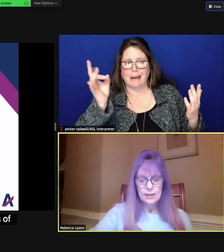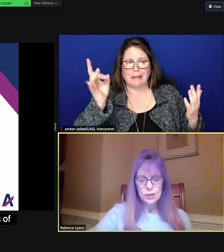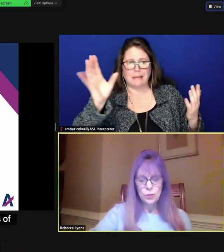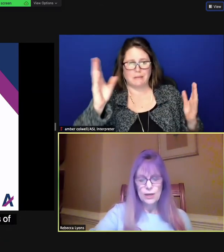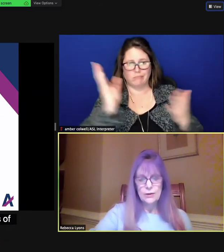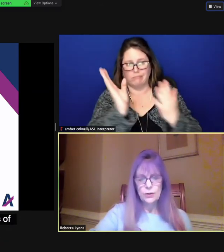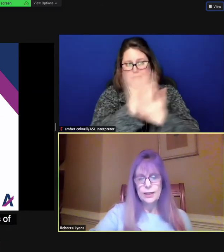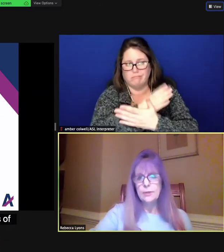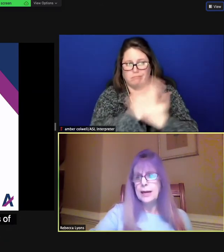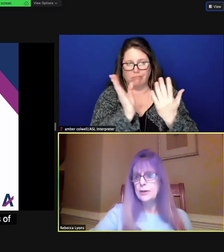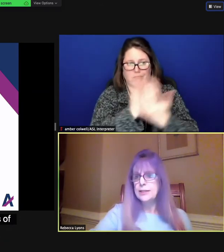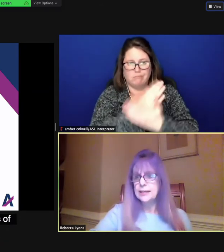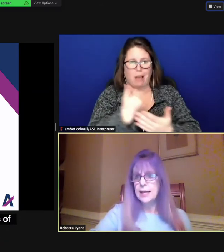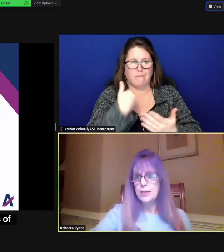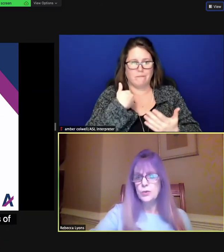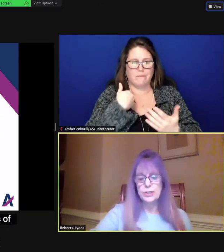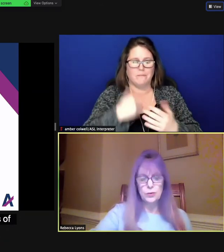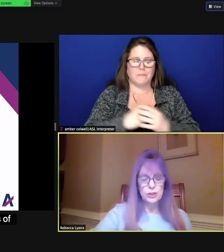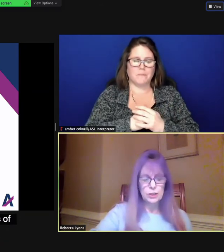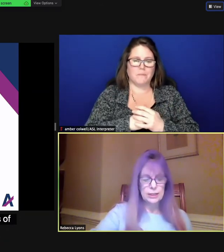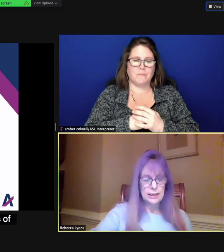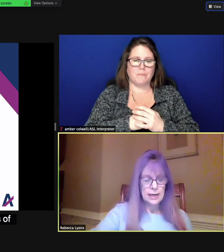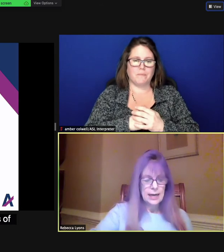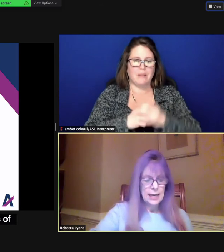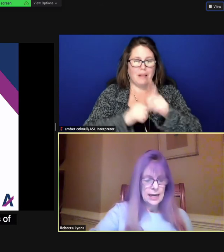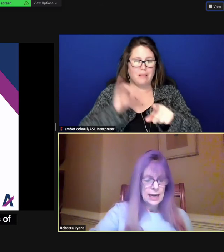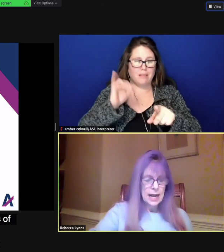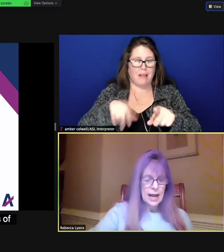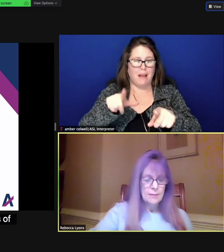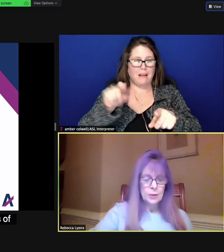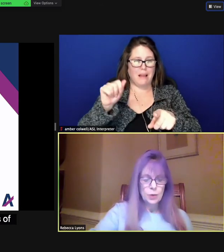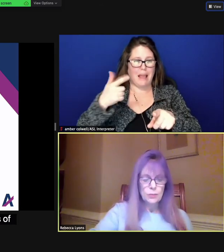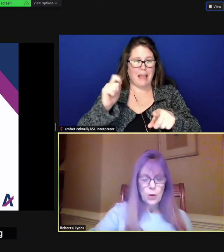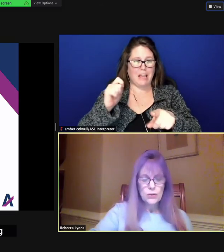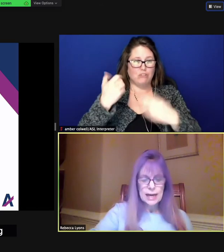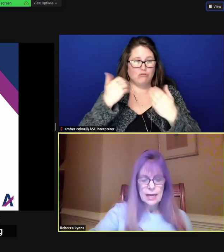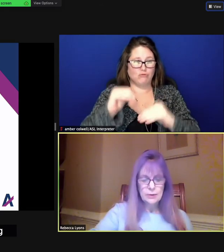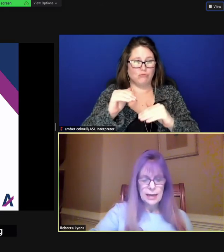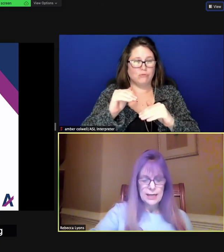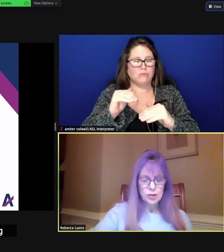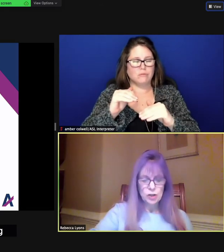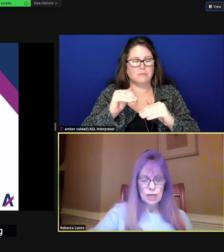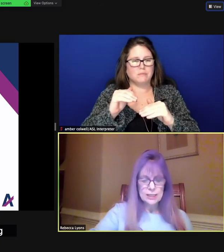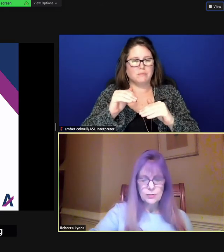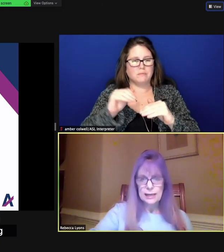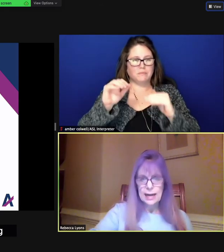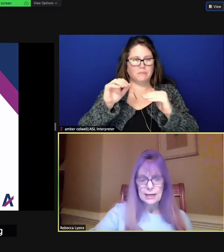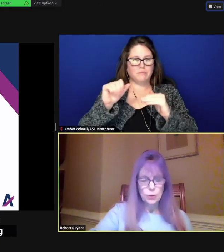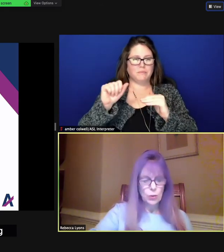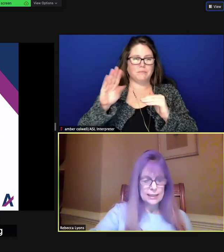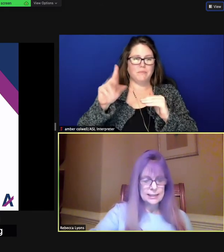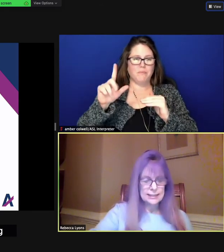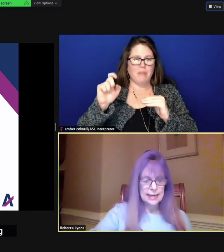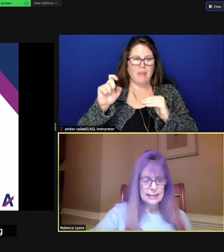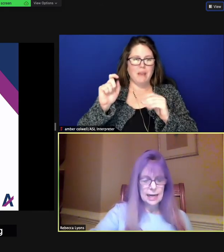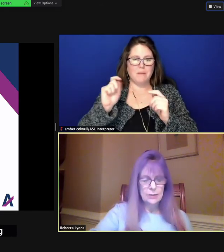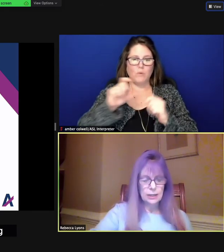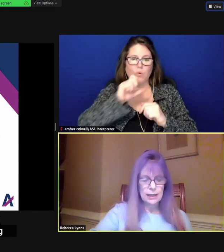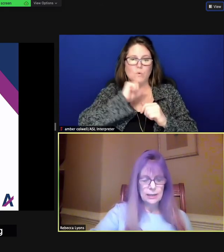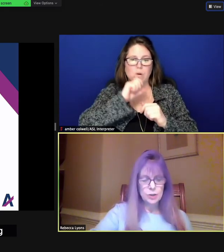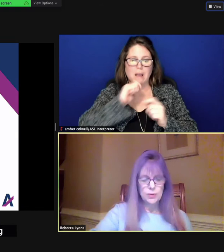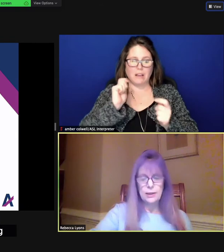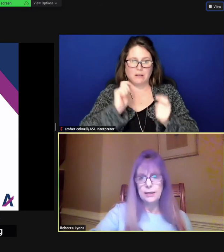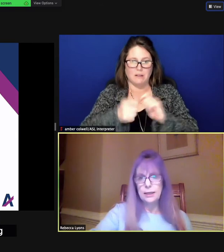like to mention one other thing about this age restriction. The proposed ABLE Age Adjustment Act would extend